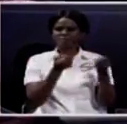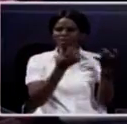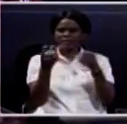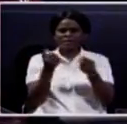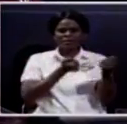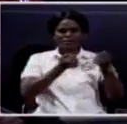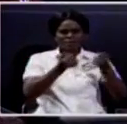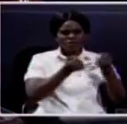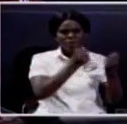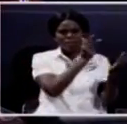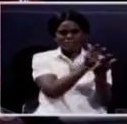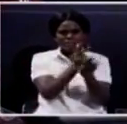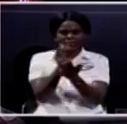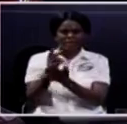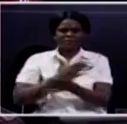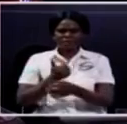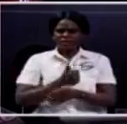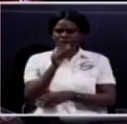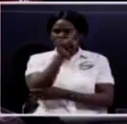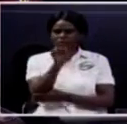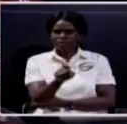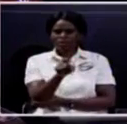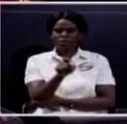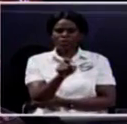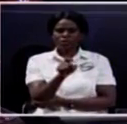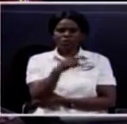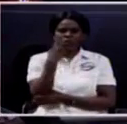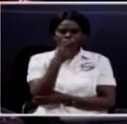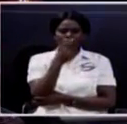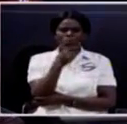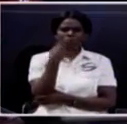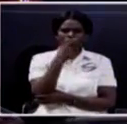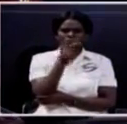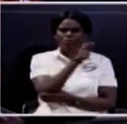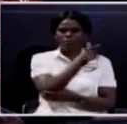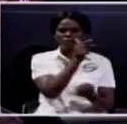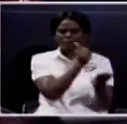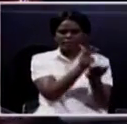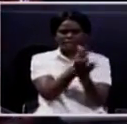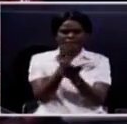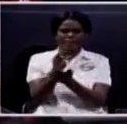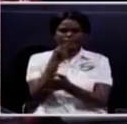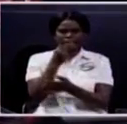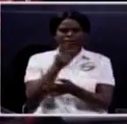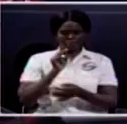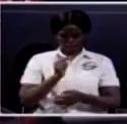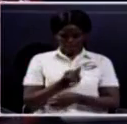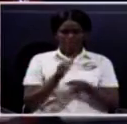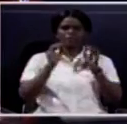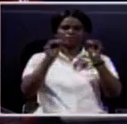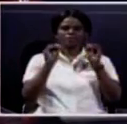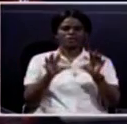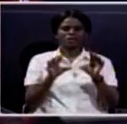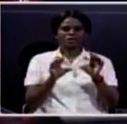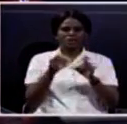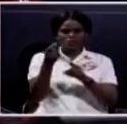littered everywhere. Then I ask them a question: who is the owner? Who are the owners of these vehicles? They say, it's us. And they're coming